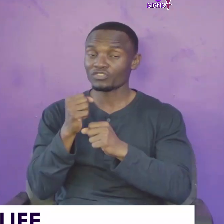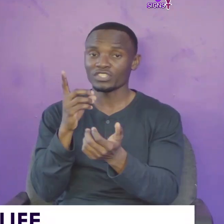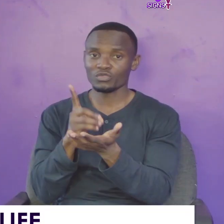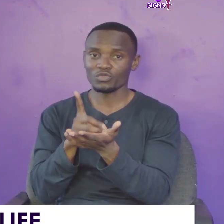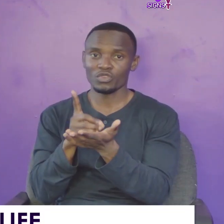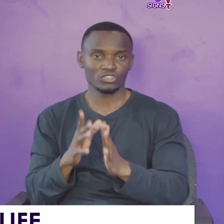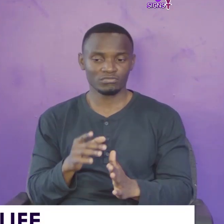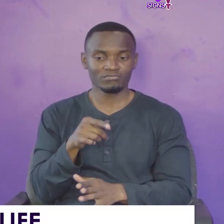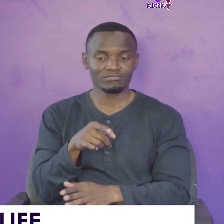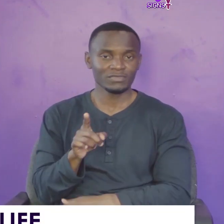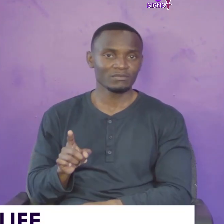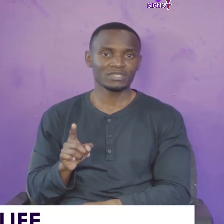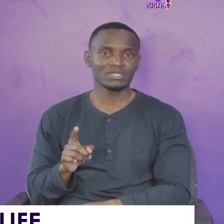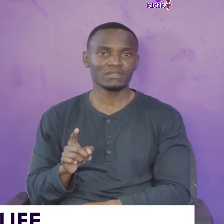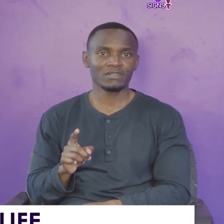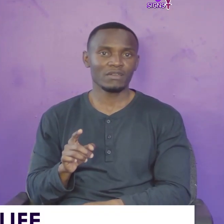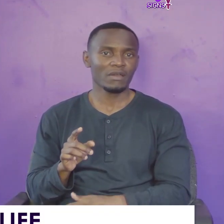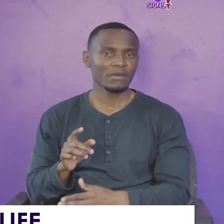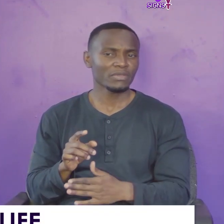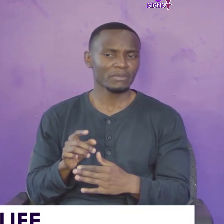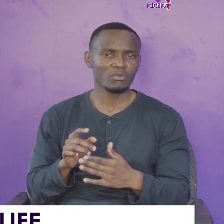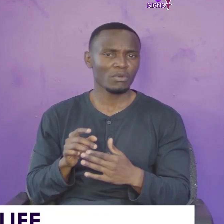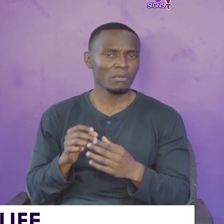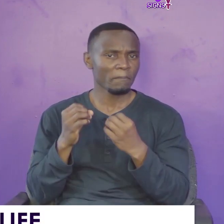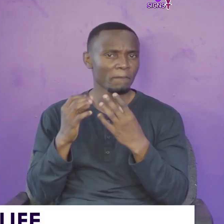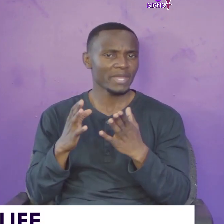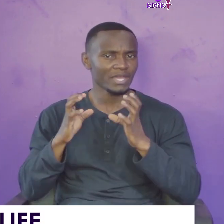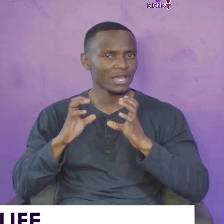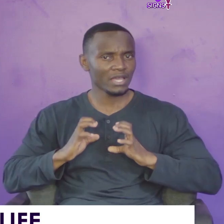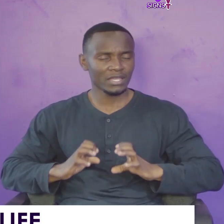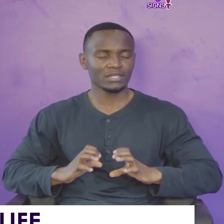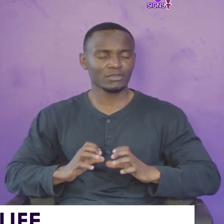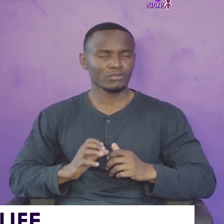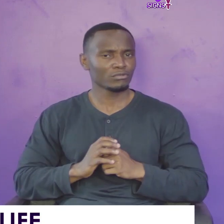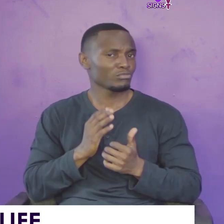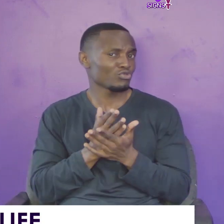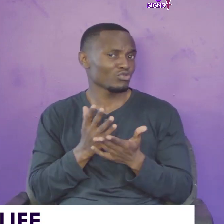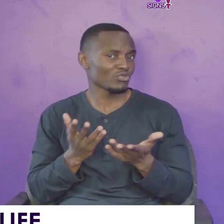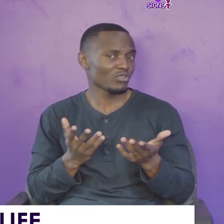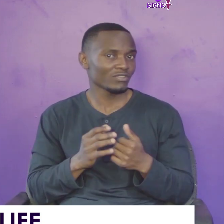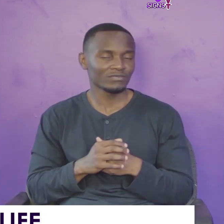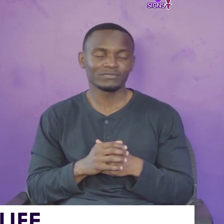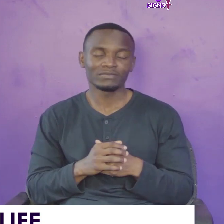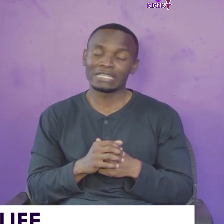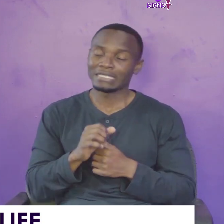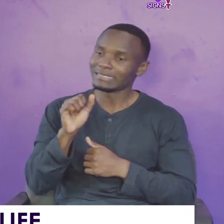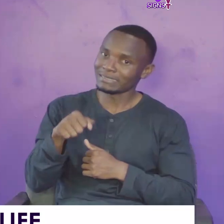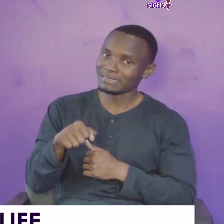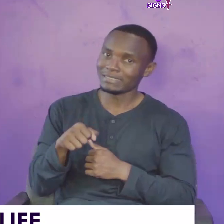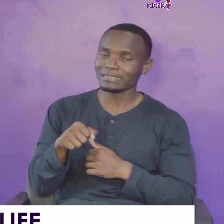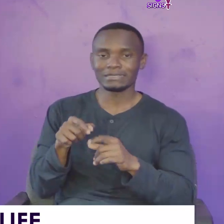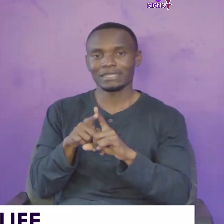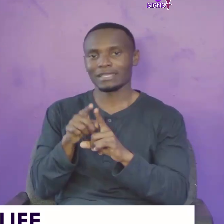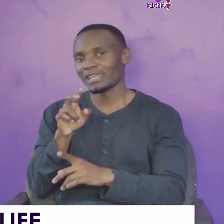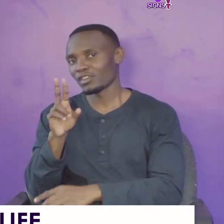fail. They're the most ethical you can imagine. Am I right? Yes and no? Yeah, it's a yes and no, because we have